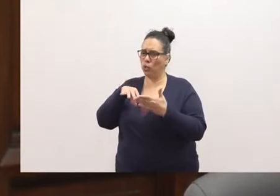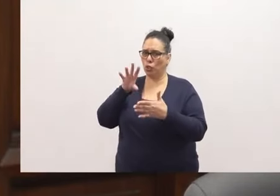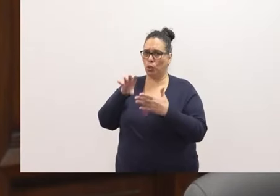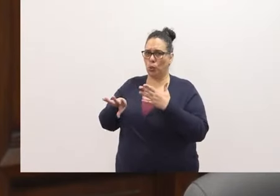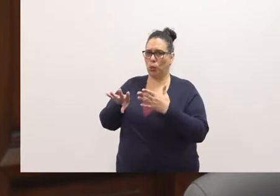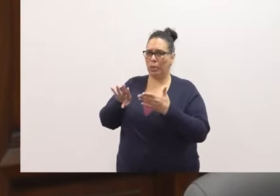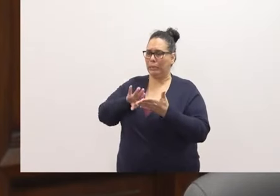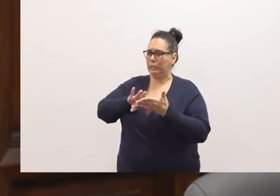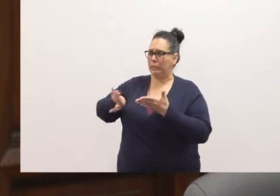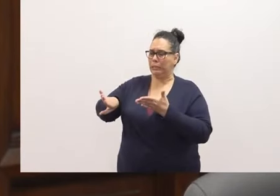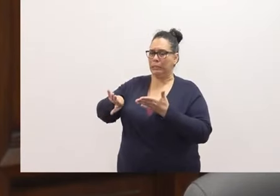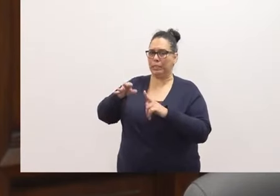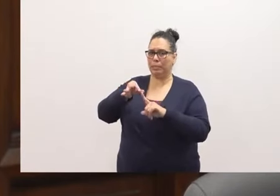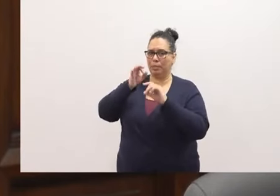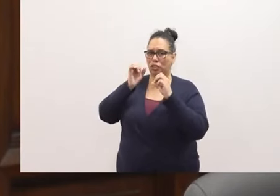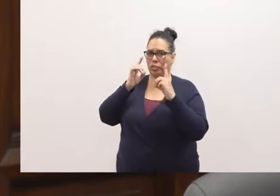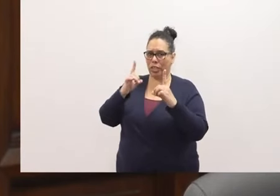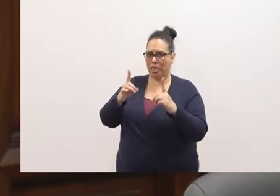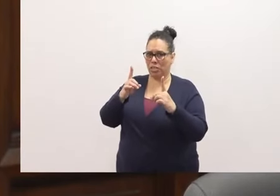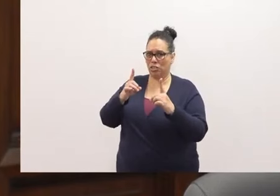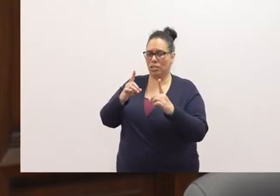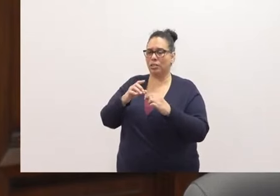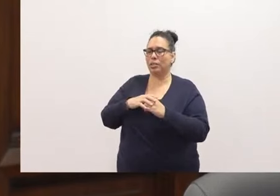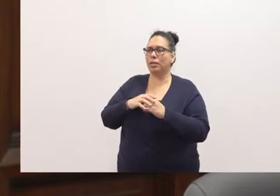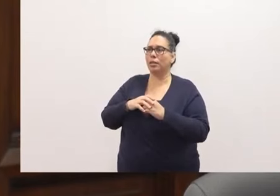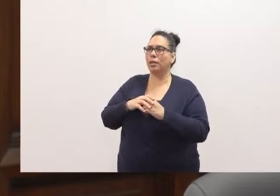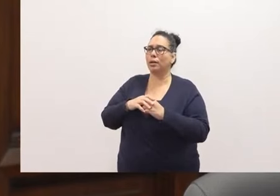the students' special education courses,